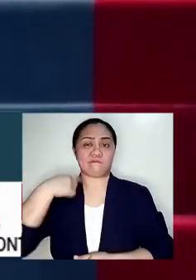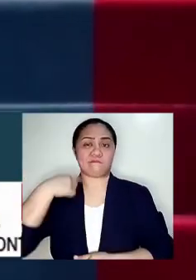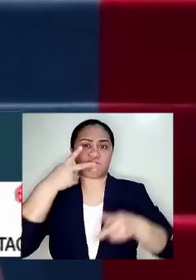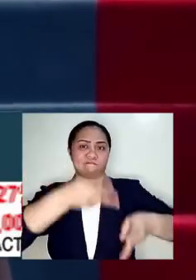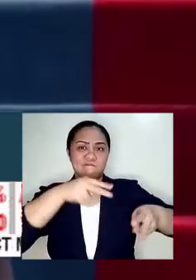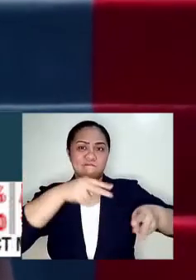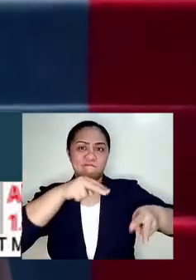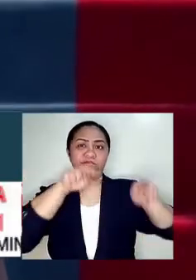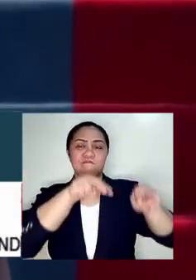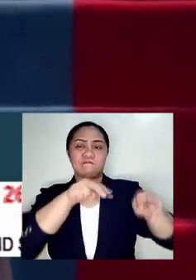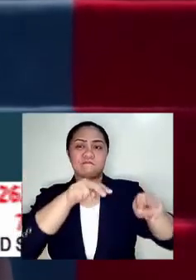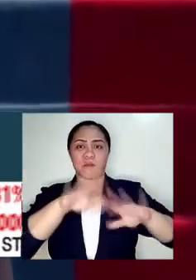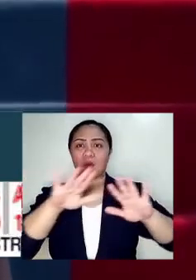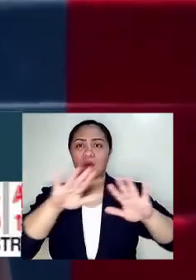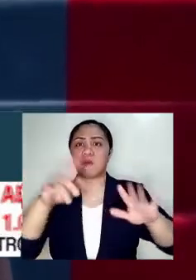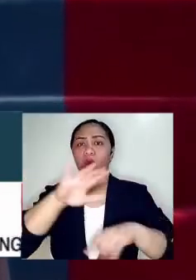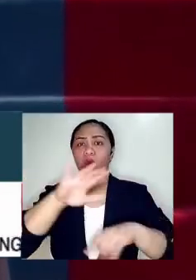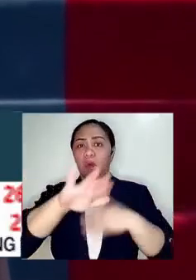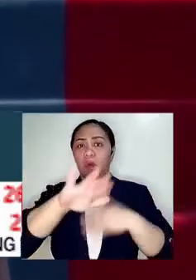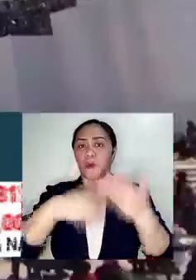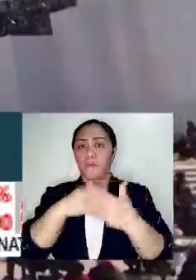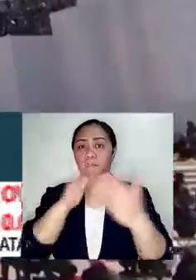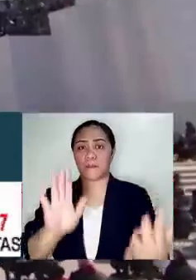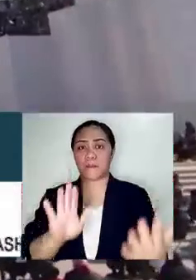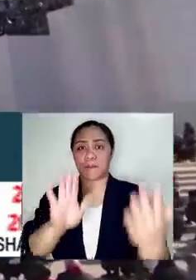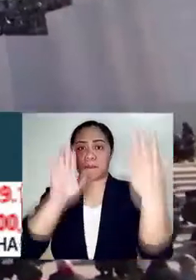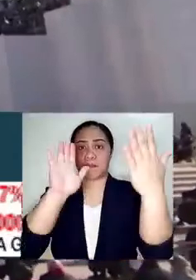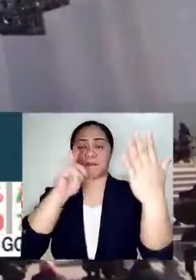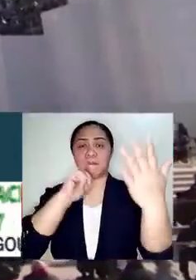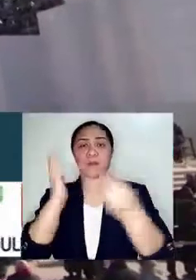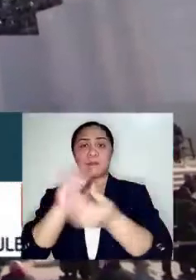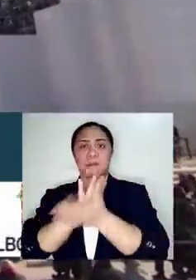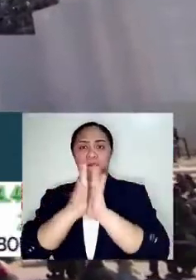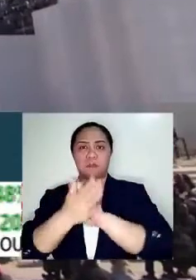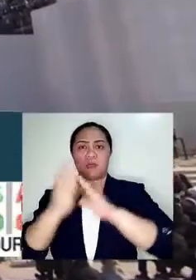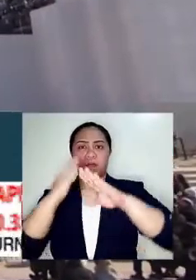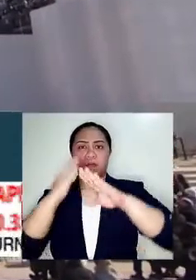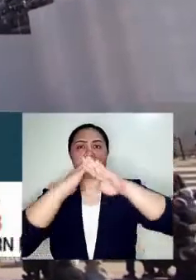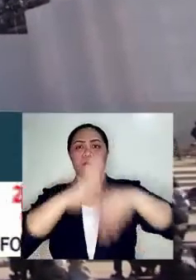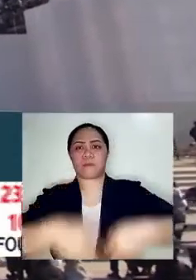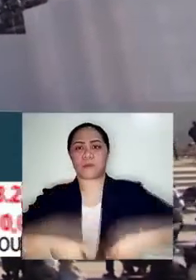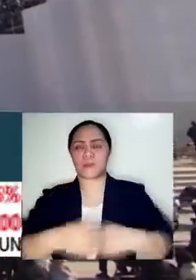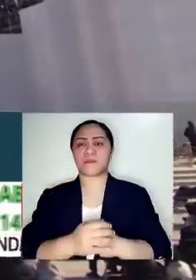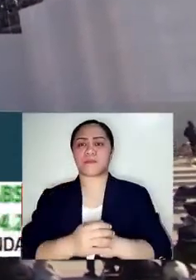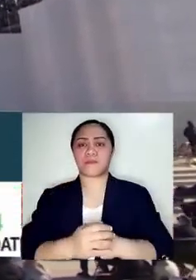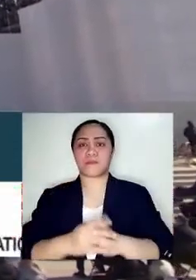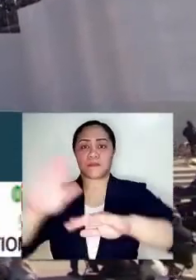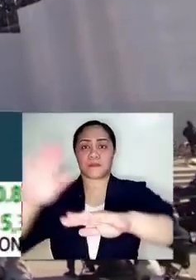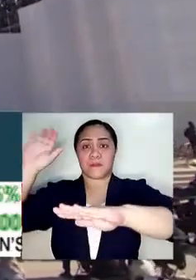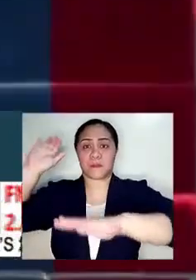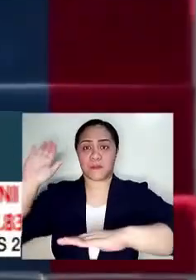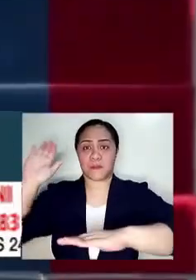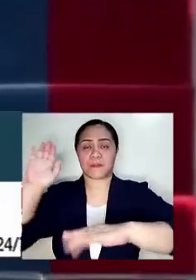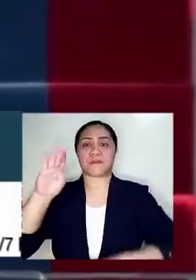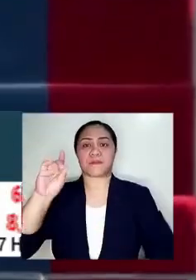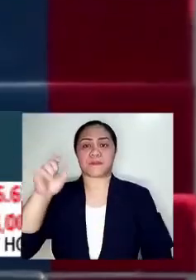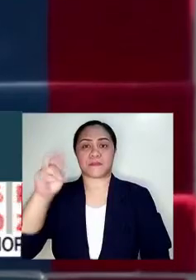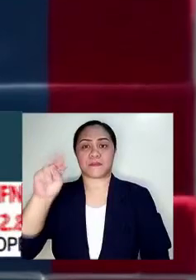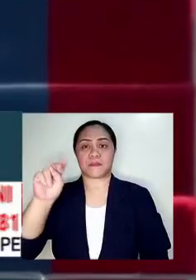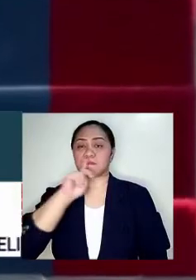must confront and we will defeat. Biden pledged, as he did in the past, to be a president for all